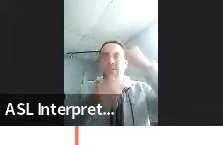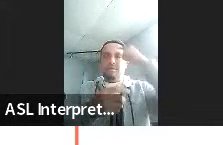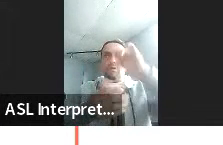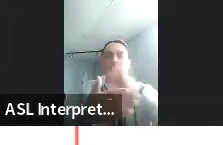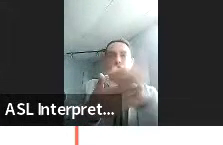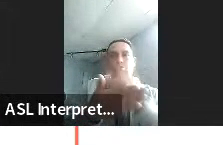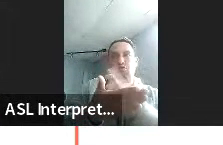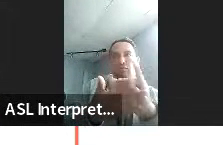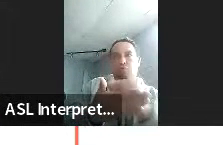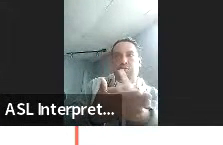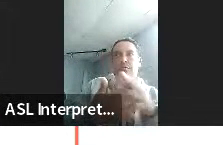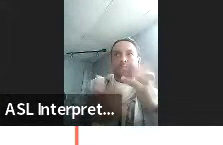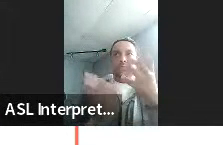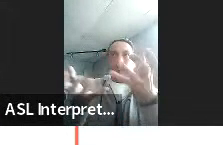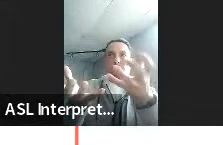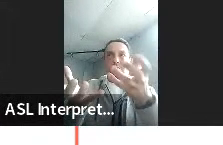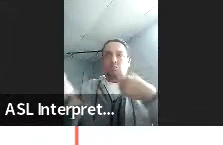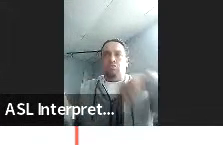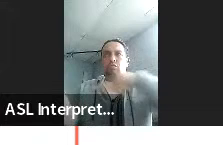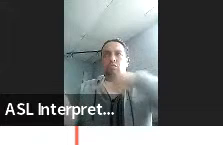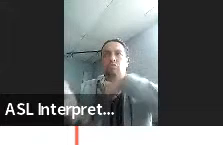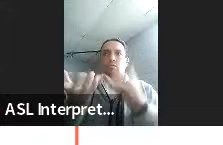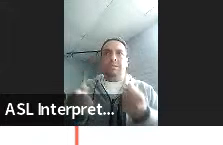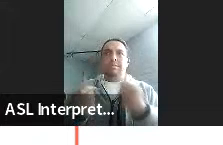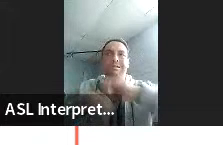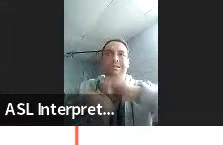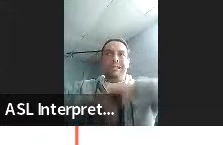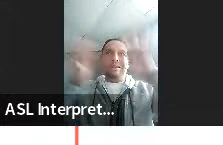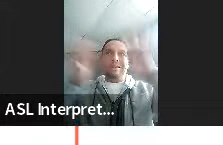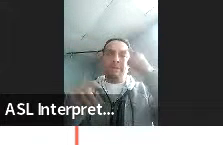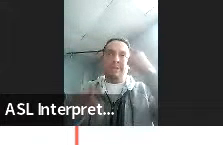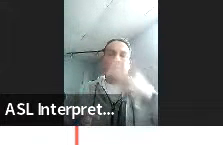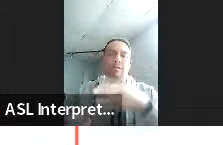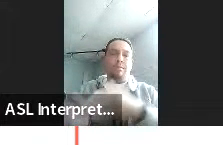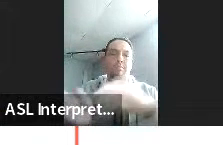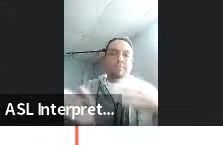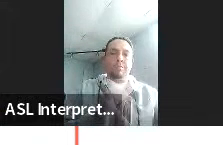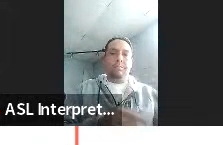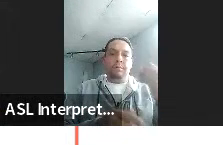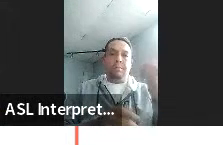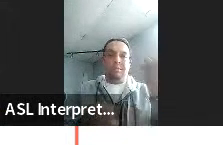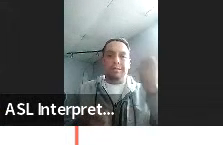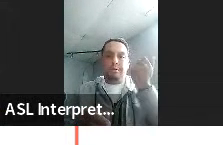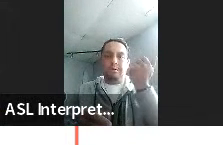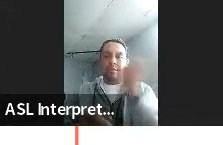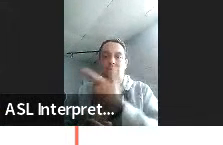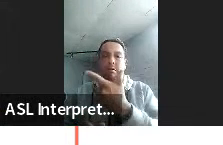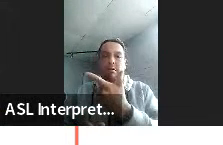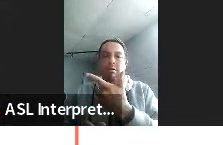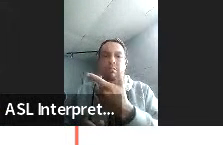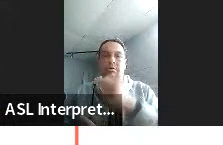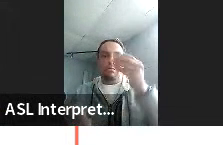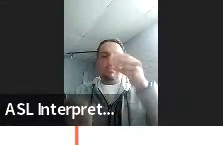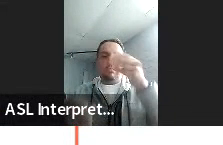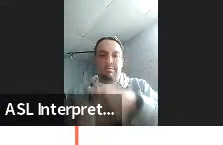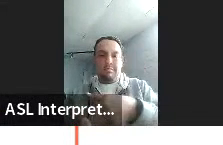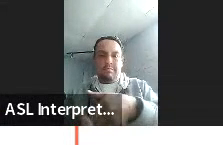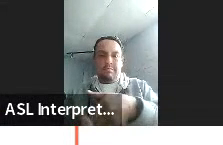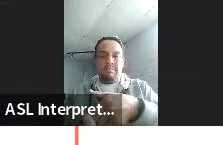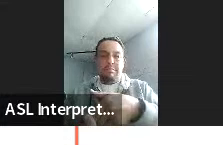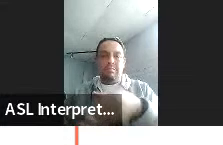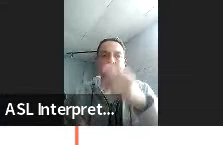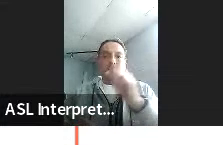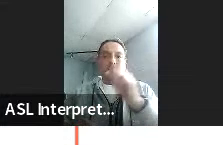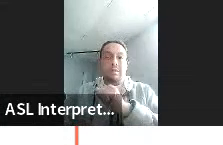we want to add clarity and certainty to the process for everyone involved. And so that's on that part of the question. And around